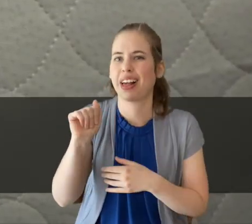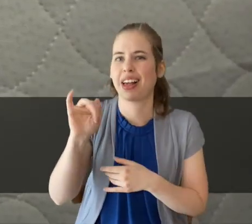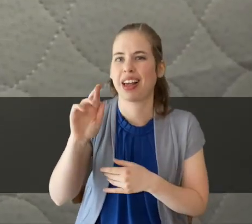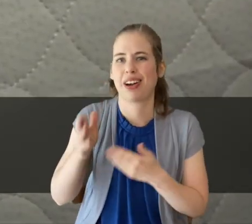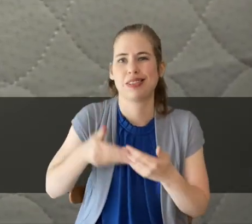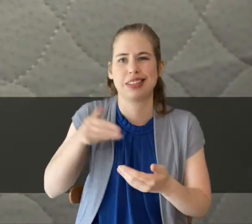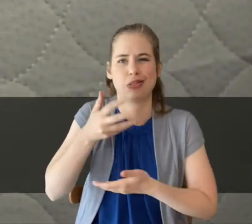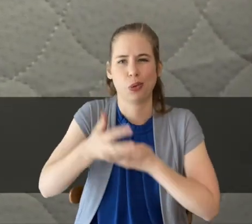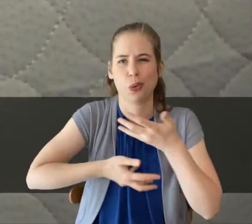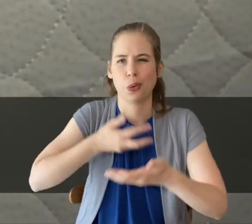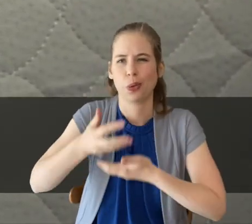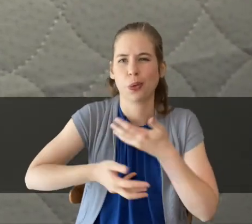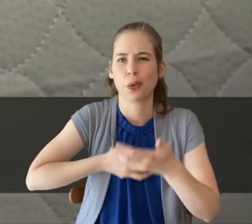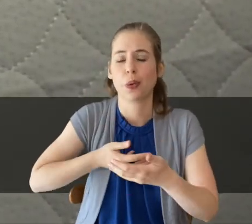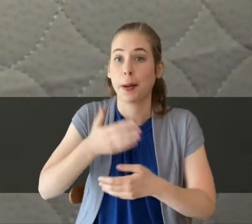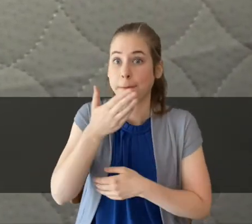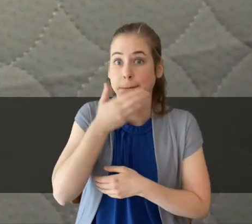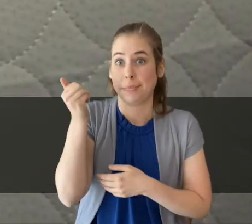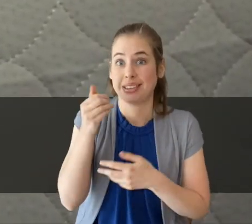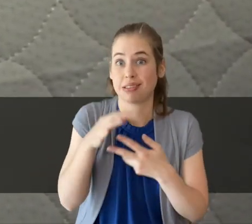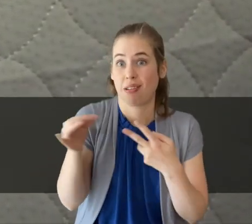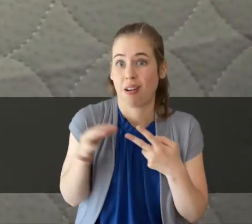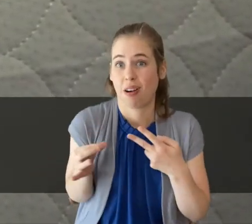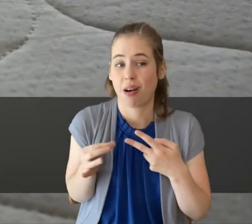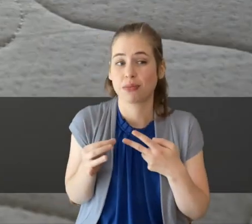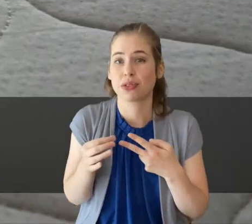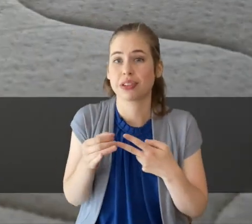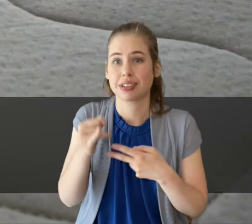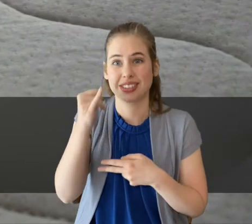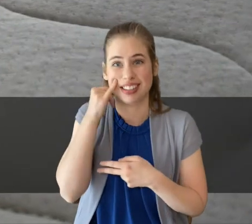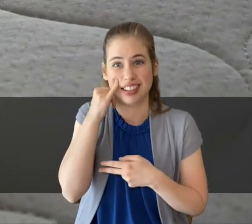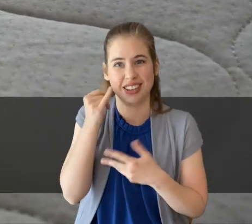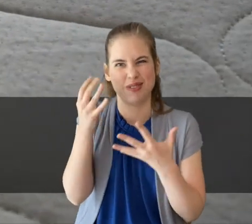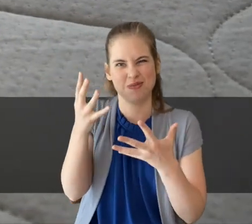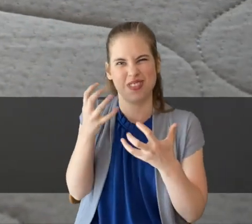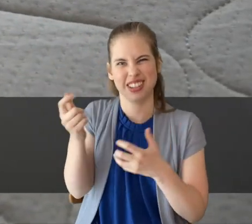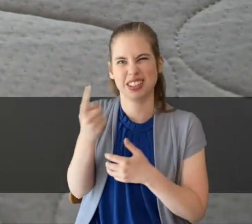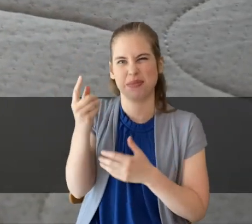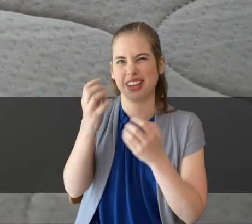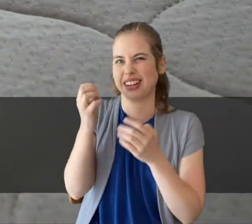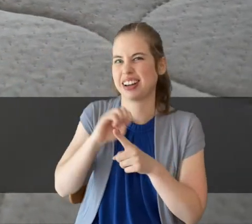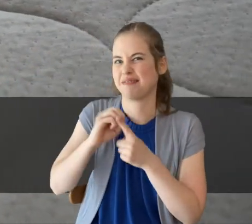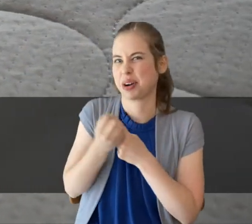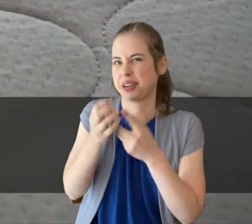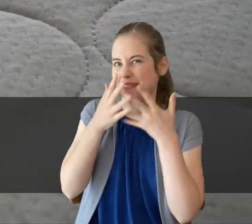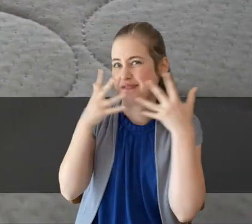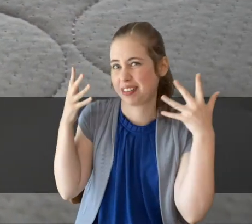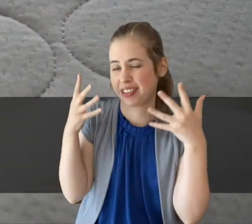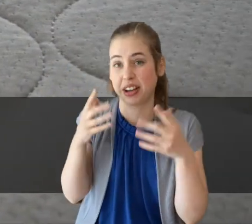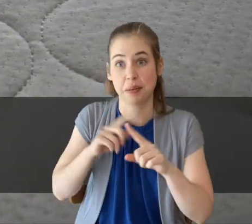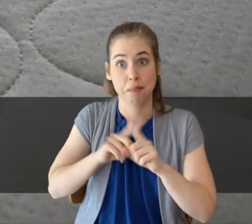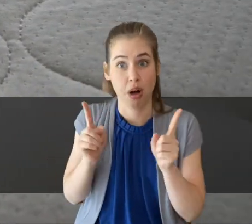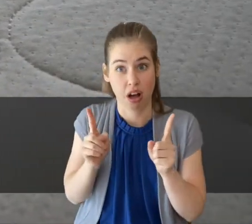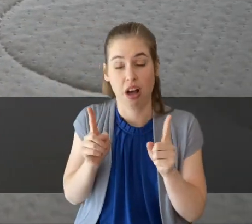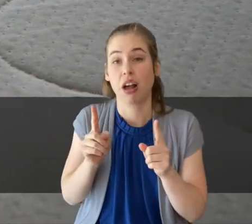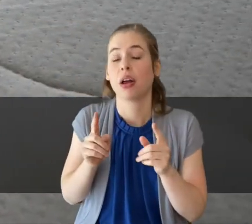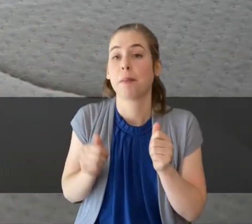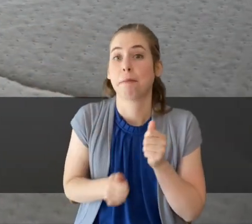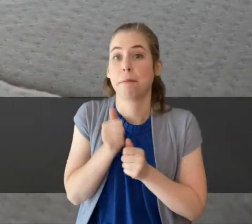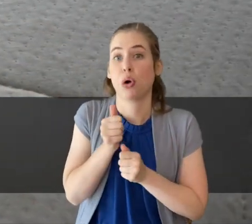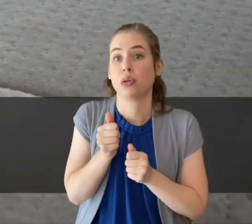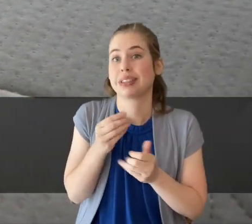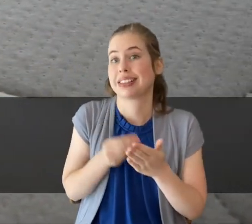EcoCloud is the best choice for the eco-conscious shopper. It is, however, the most expensive of the three